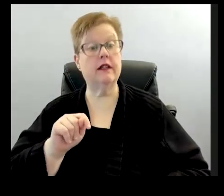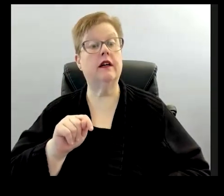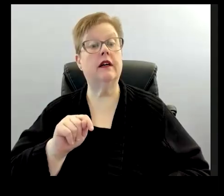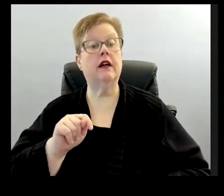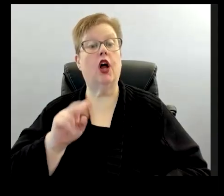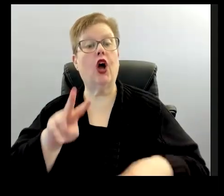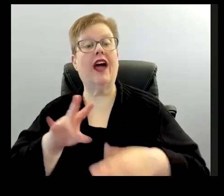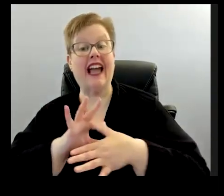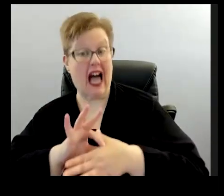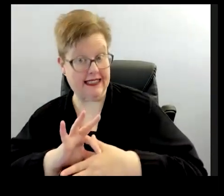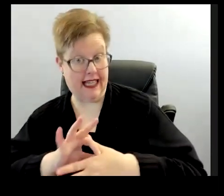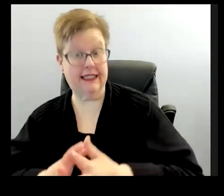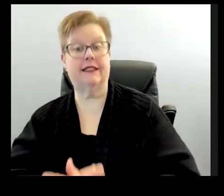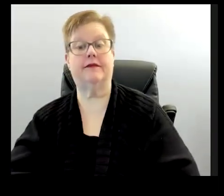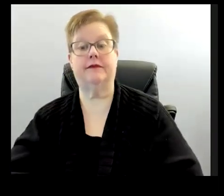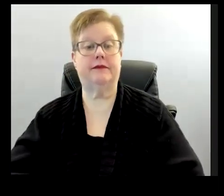content.